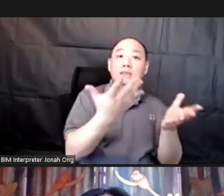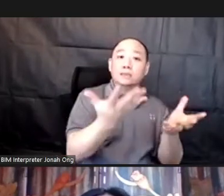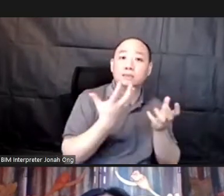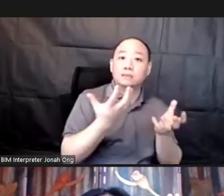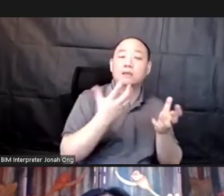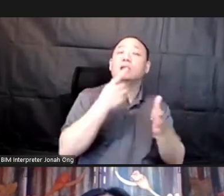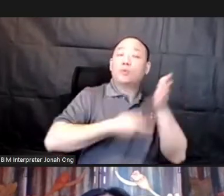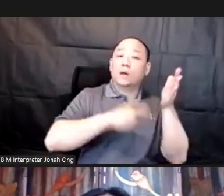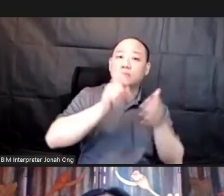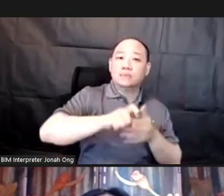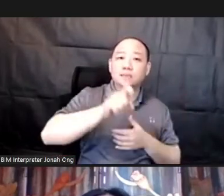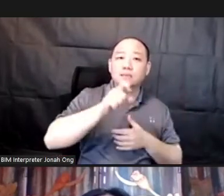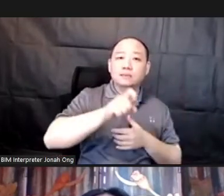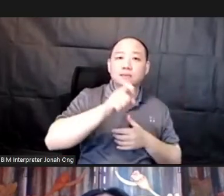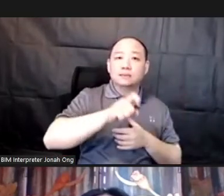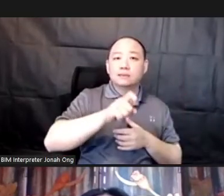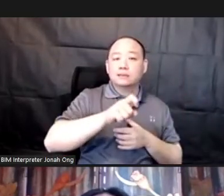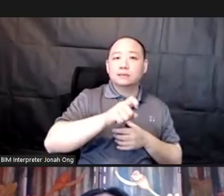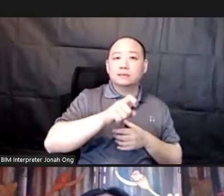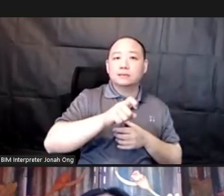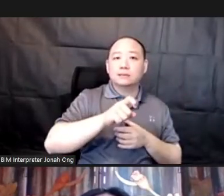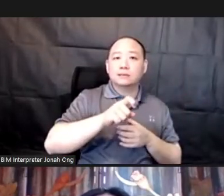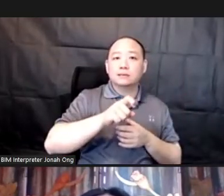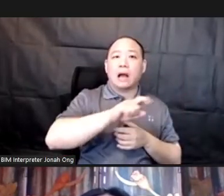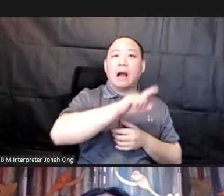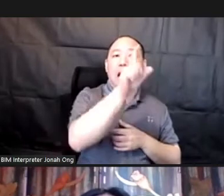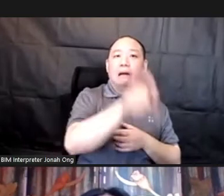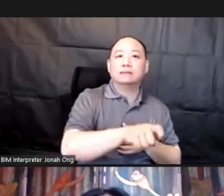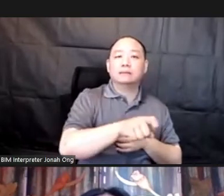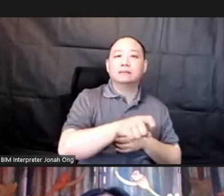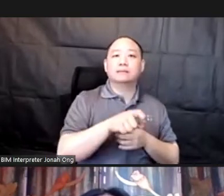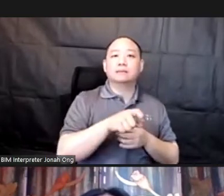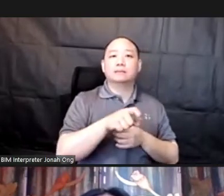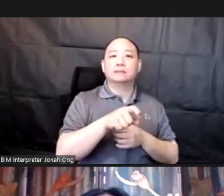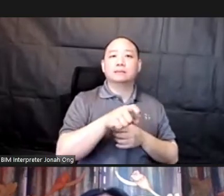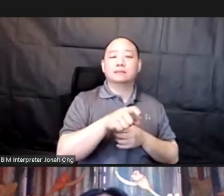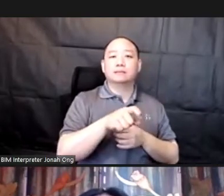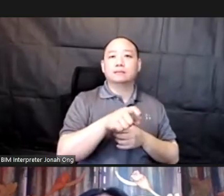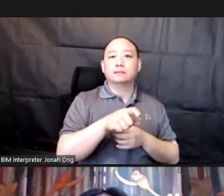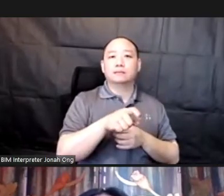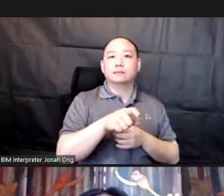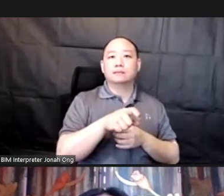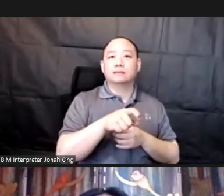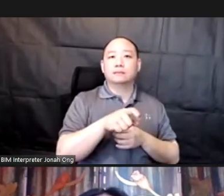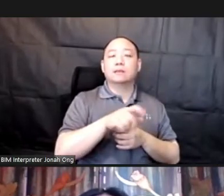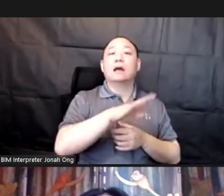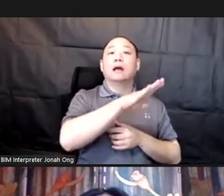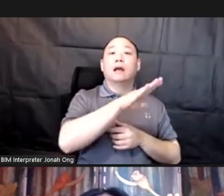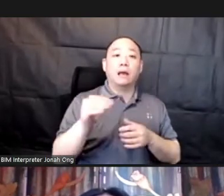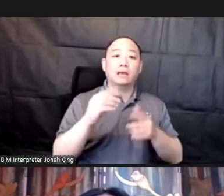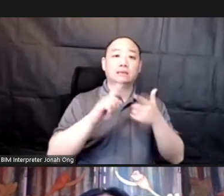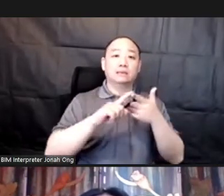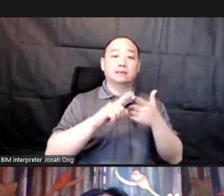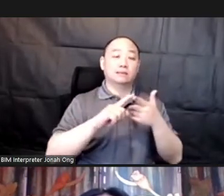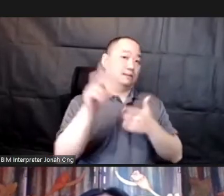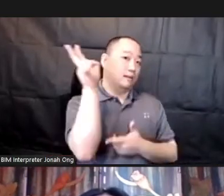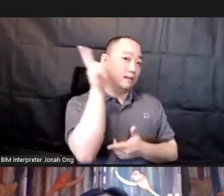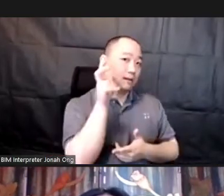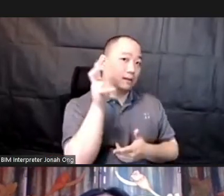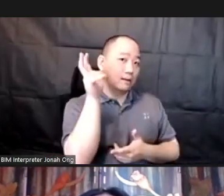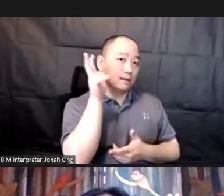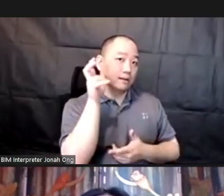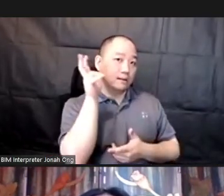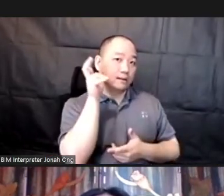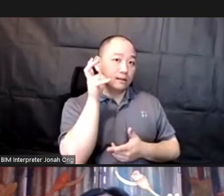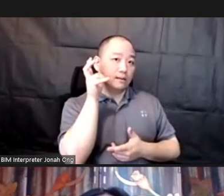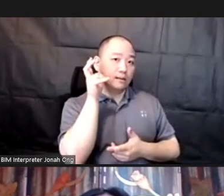thing, of course. The second thing is you need to hear what they say. Yeah. You need to hear what they